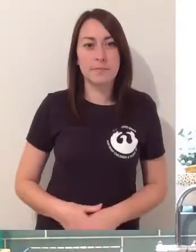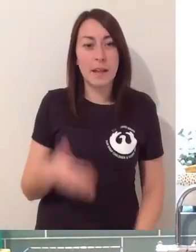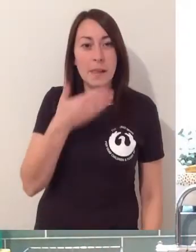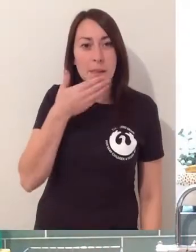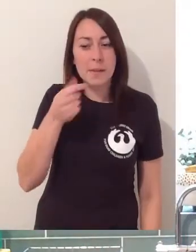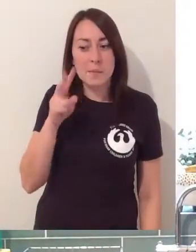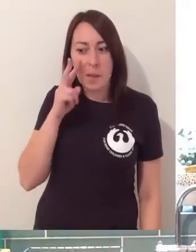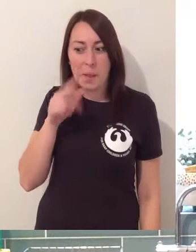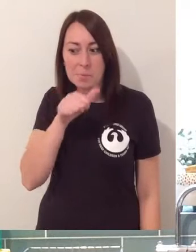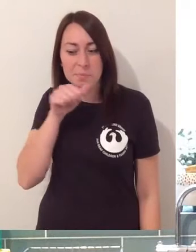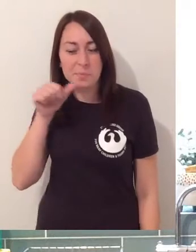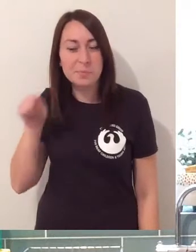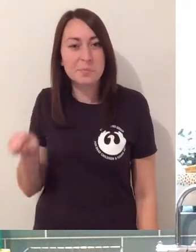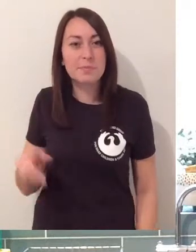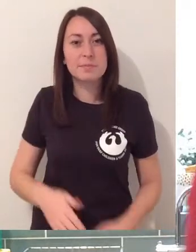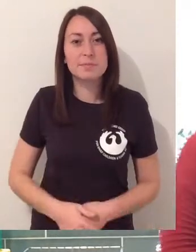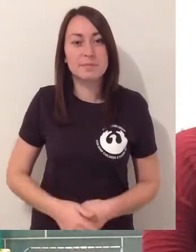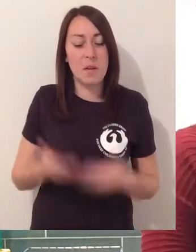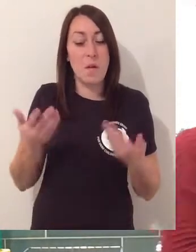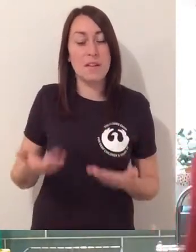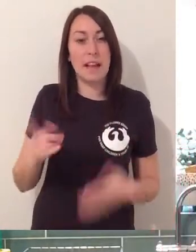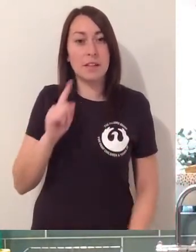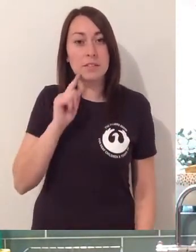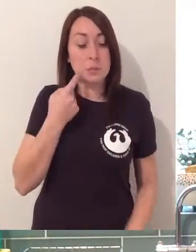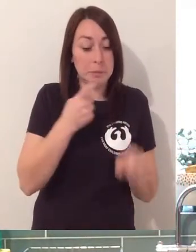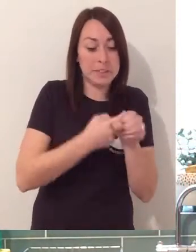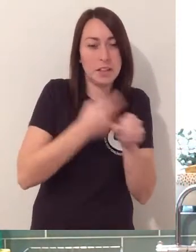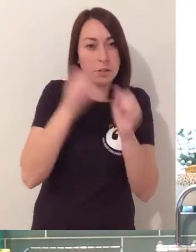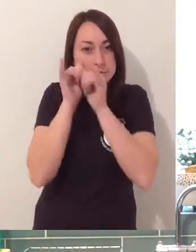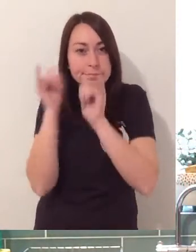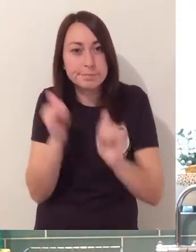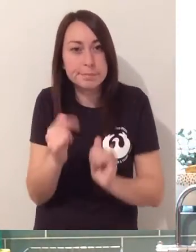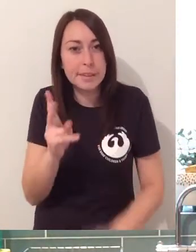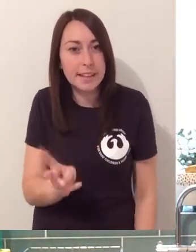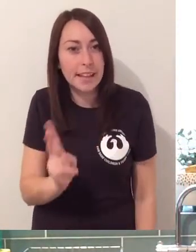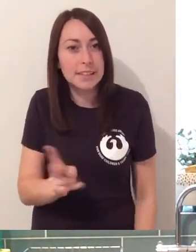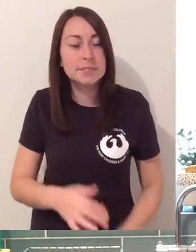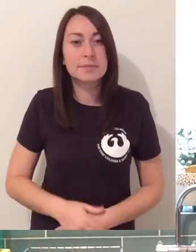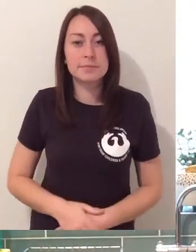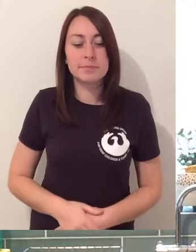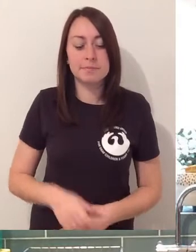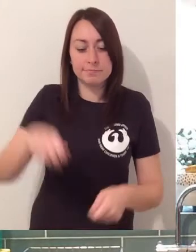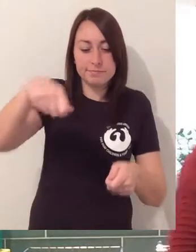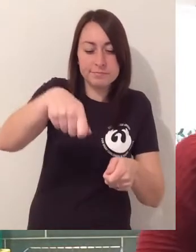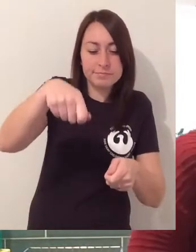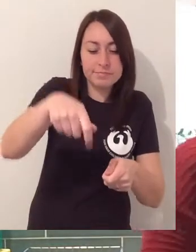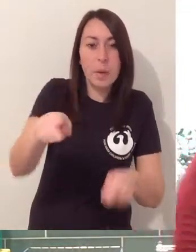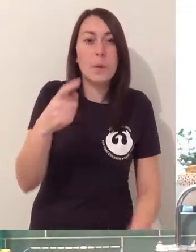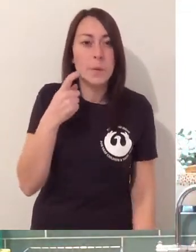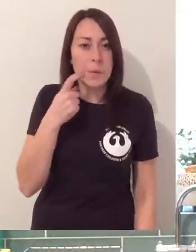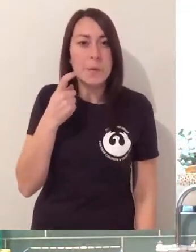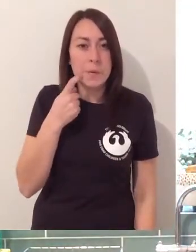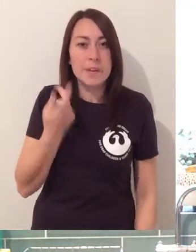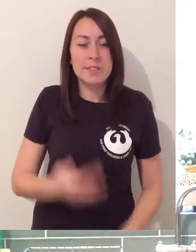Lovely, that's looking nice. Okay, I'm just going to have another quick check of my sweet potatoes. They are lovely and